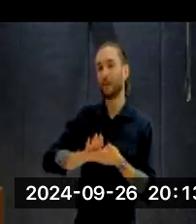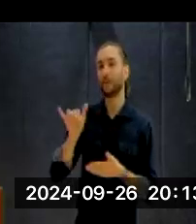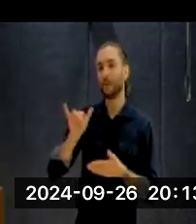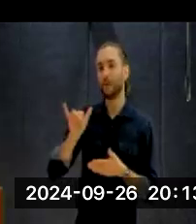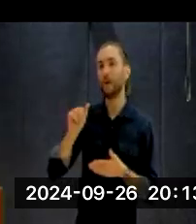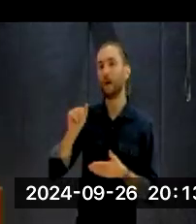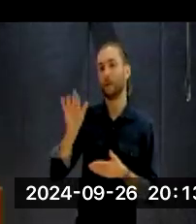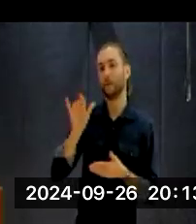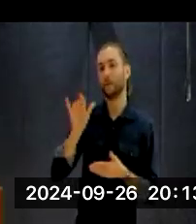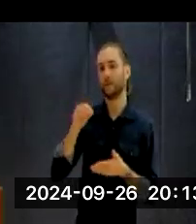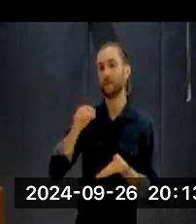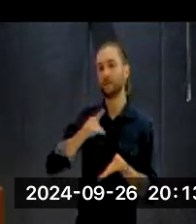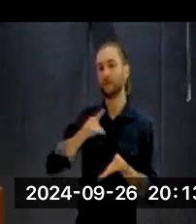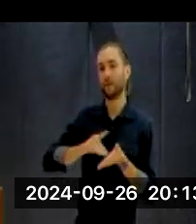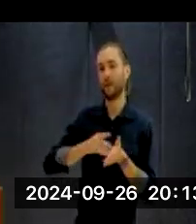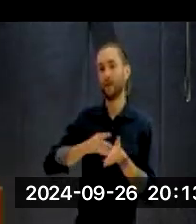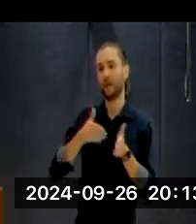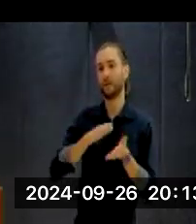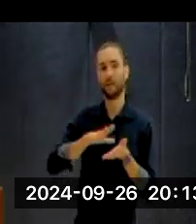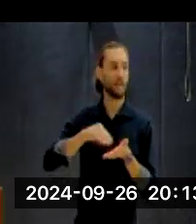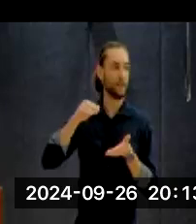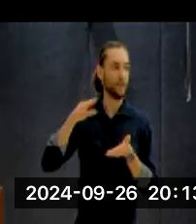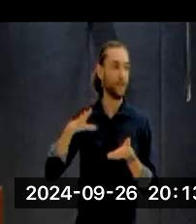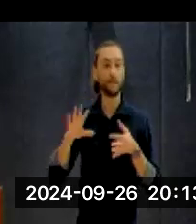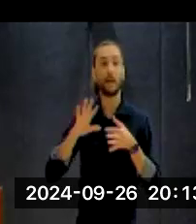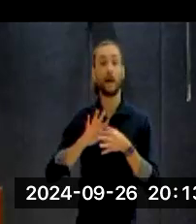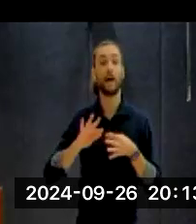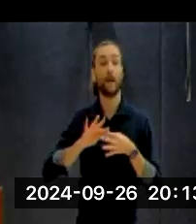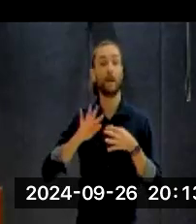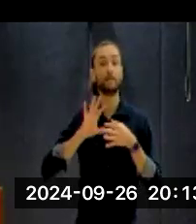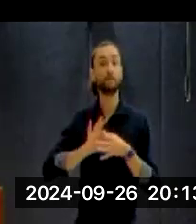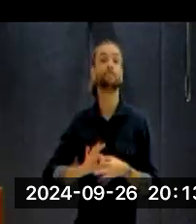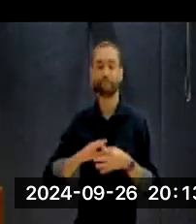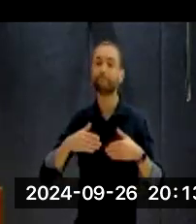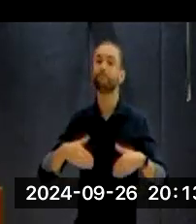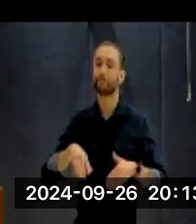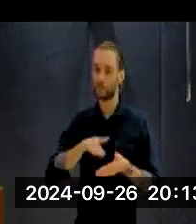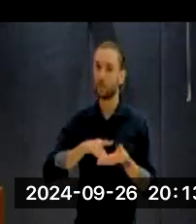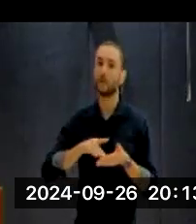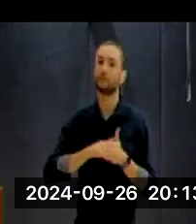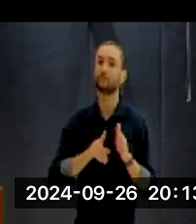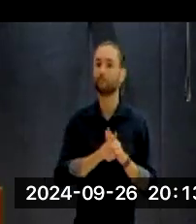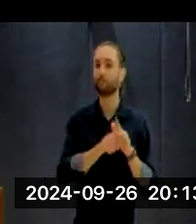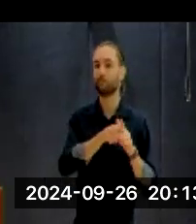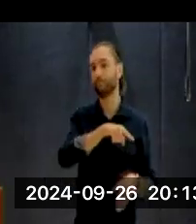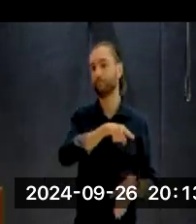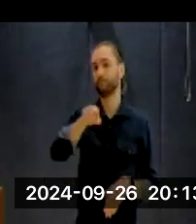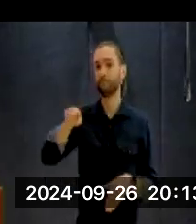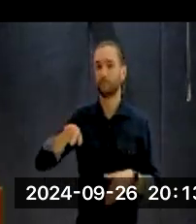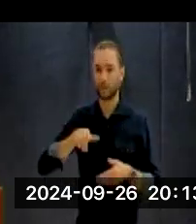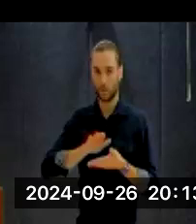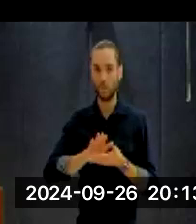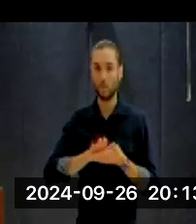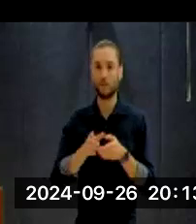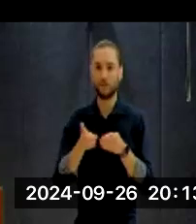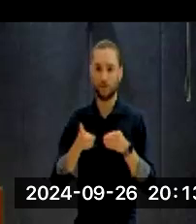discriminate a lot of students. So it was a comment around discrimination that exists around the school district and how students